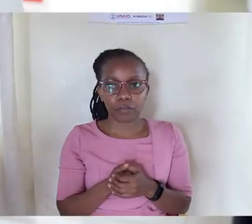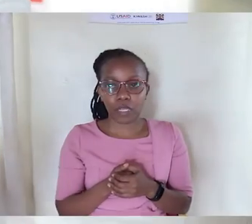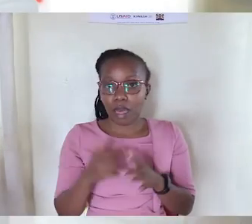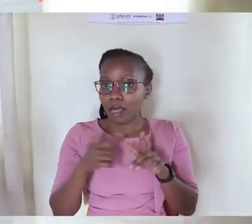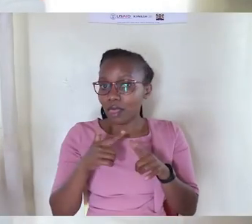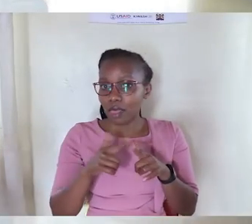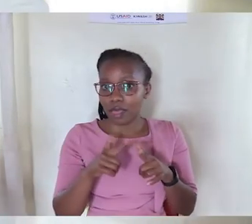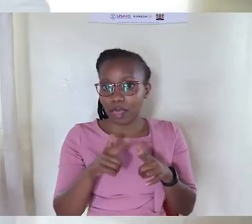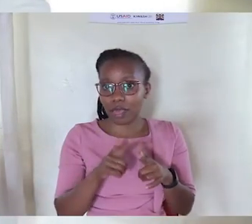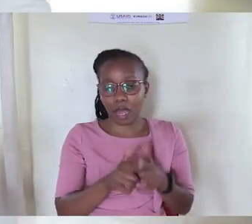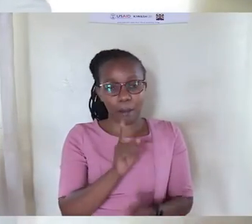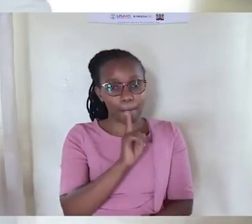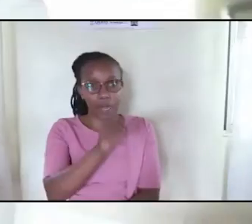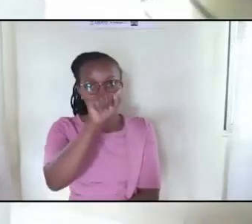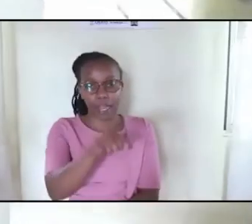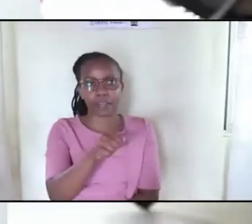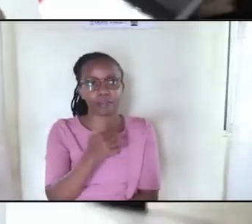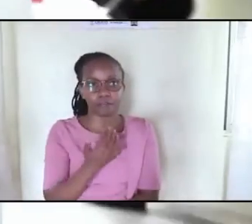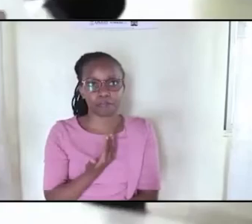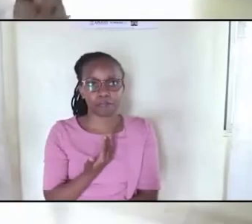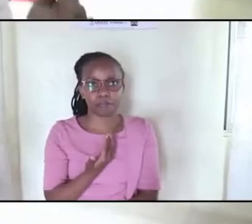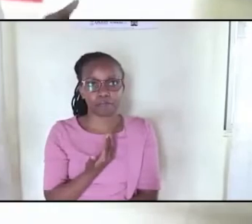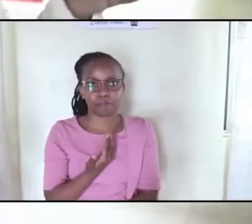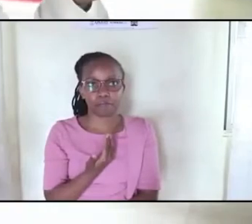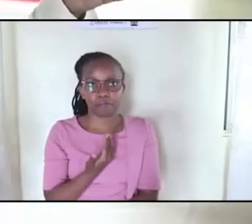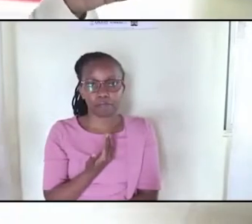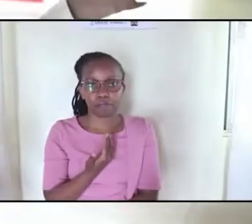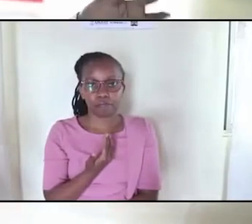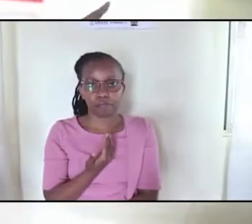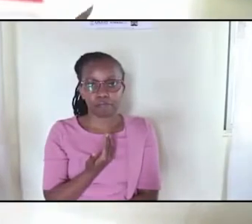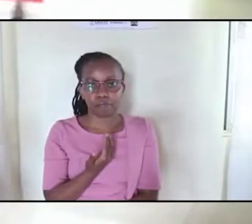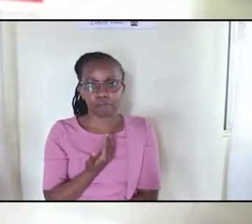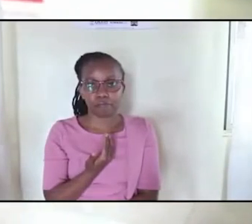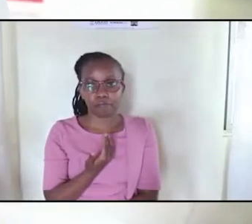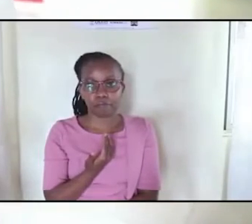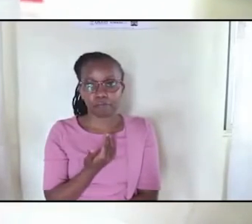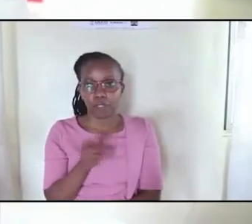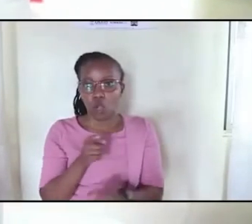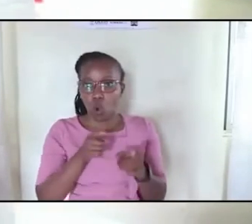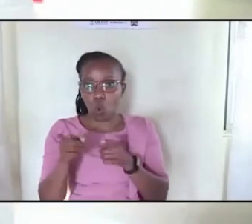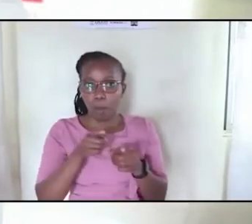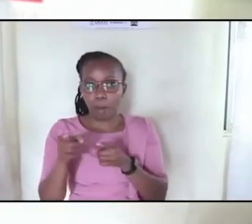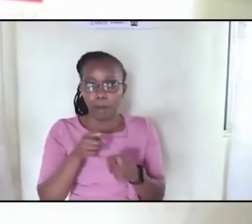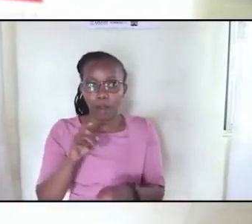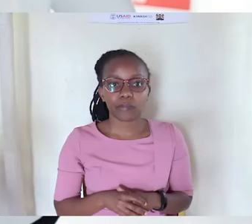And even disqualification. So that is how things are run at